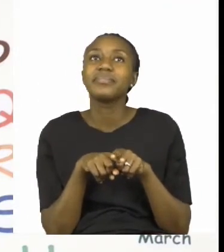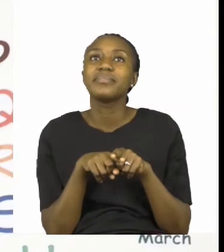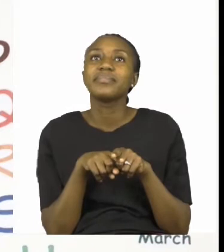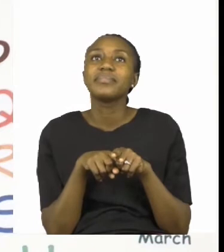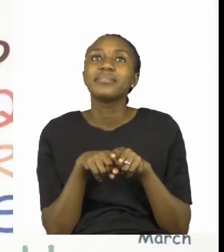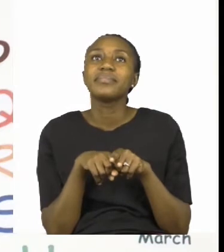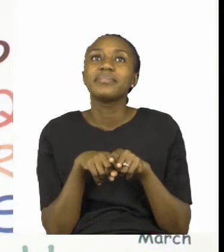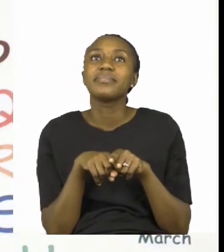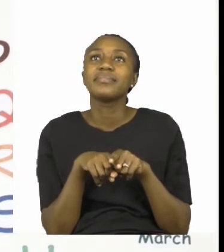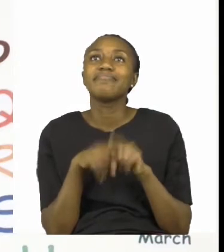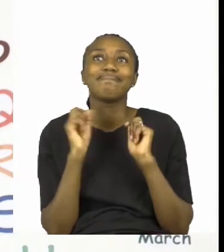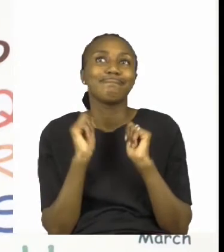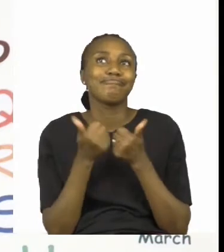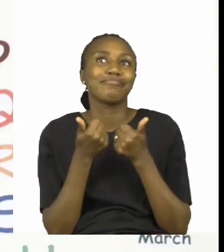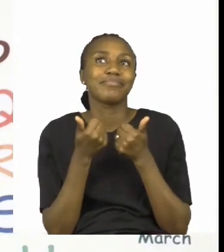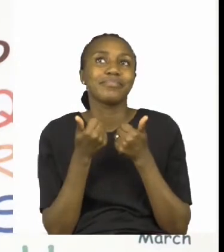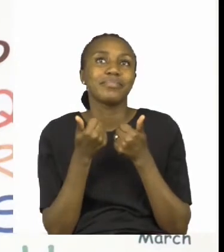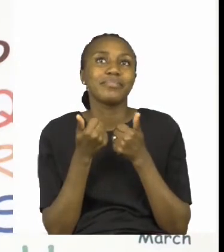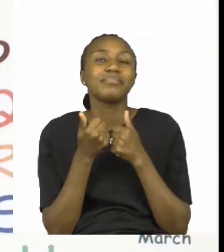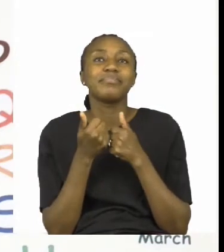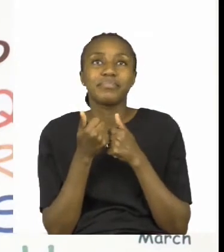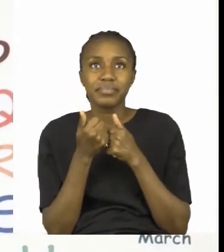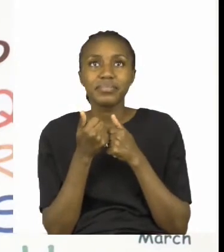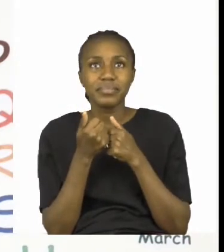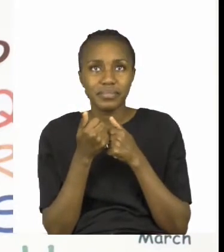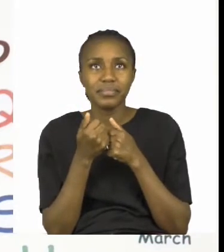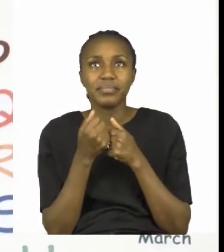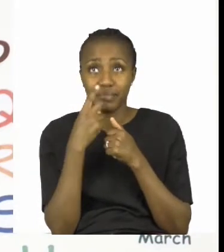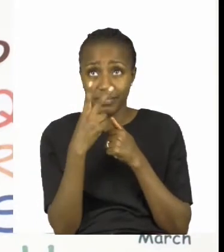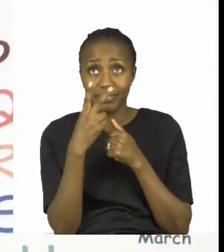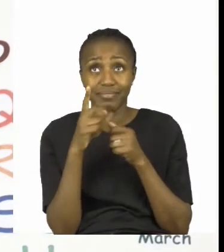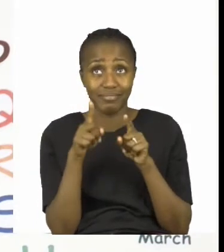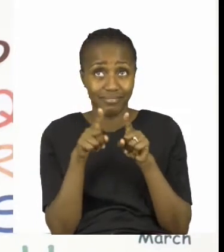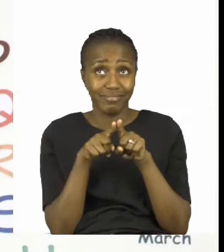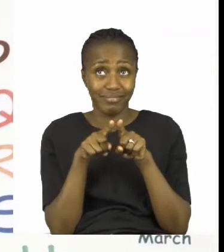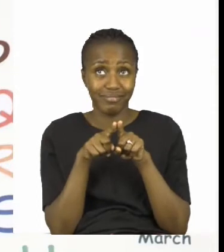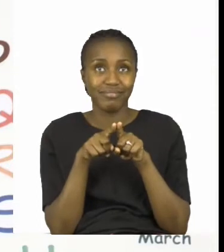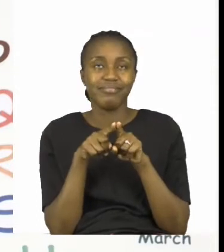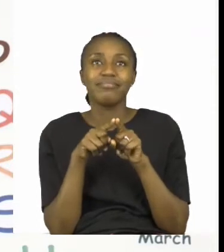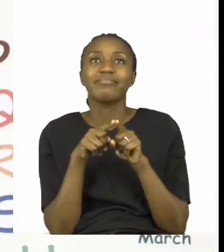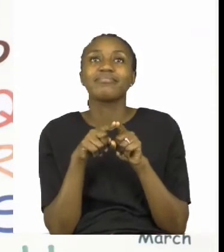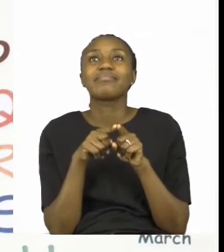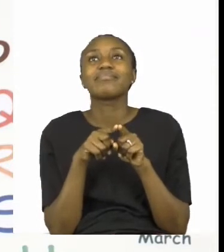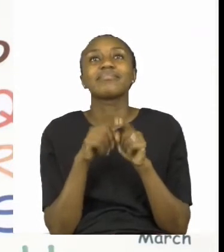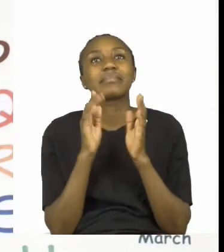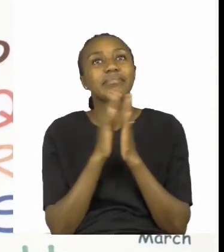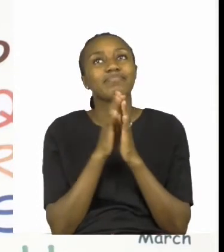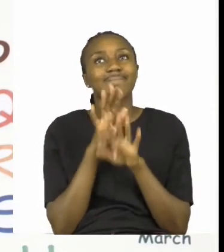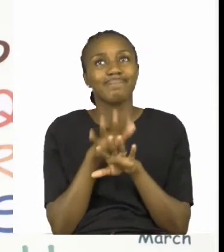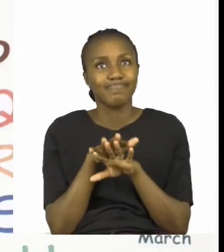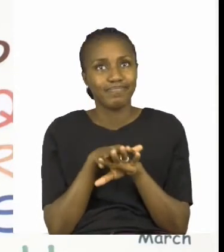Pig. Well done. So those can be your third ones that rhyme. So take your time, boys and